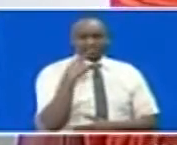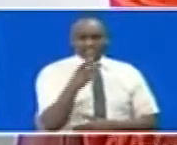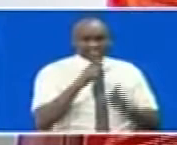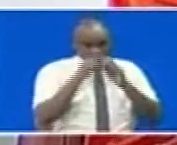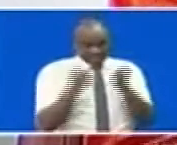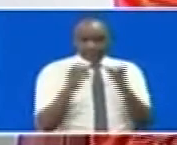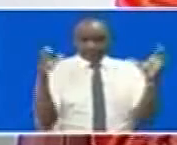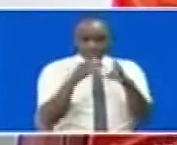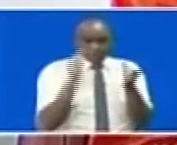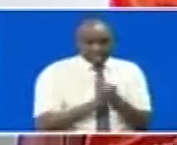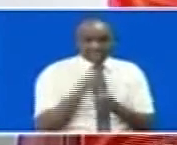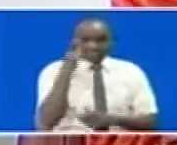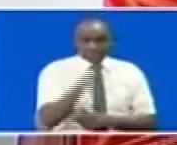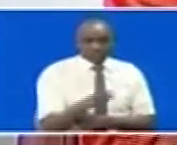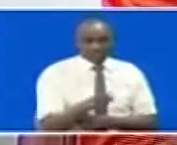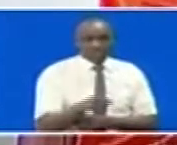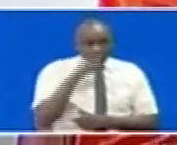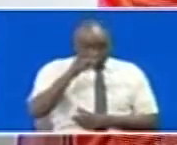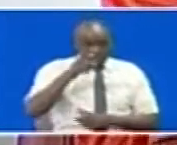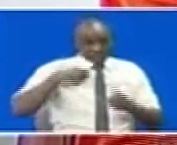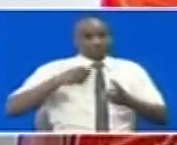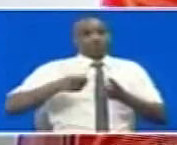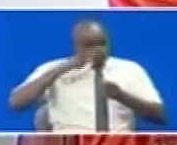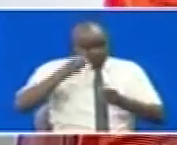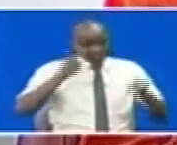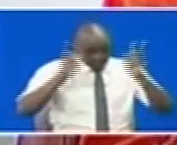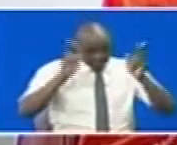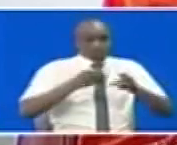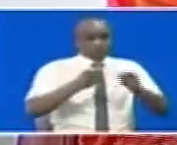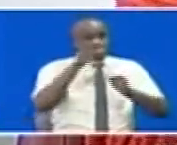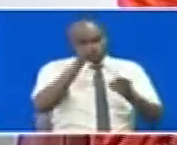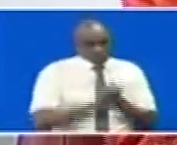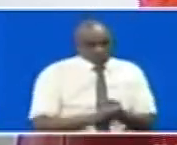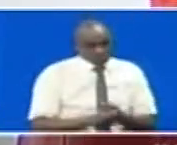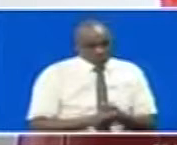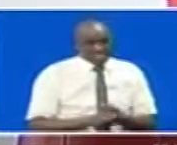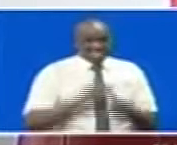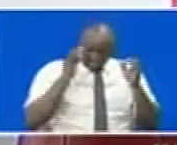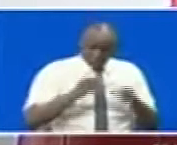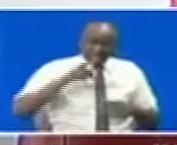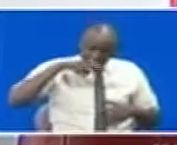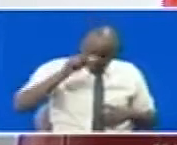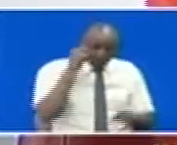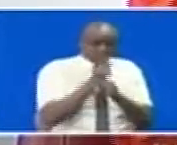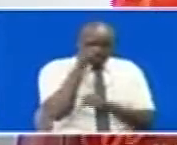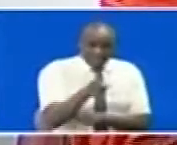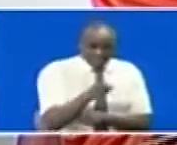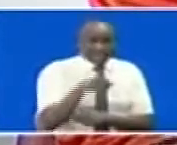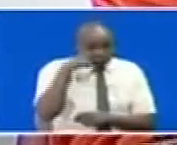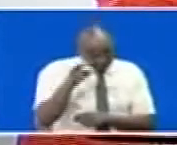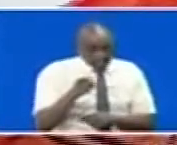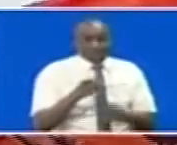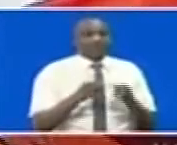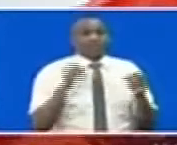ethnic group and says, Chuma chako kiko motoni. If she does that and gets away with